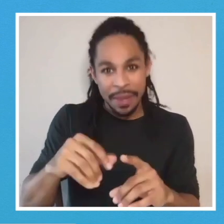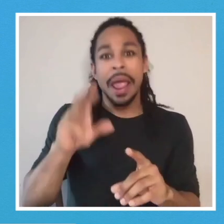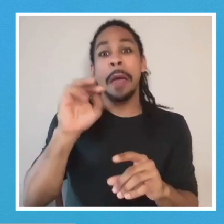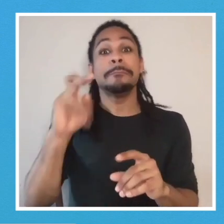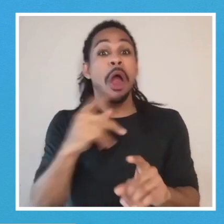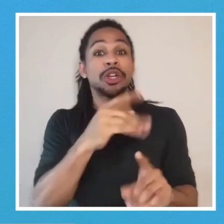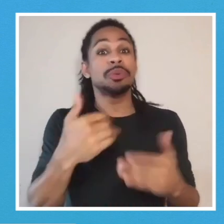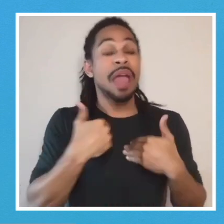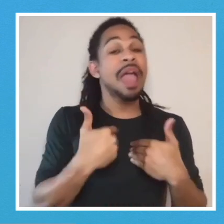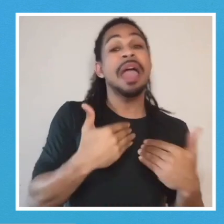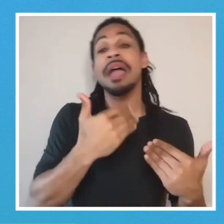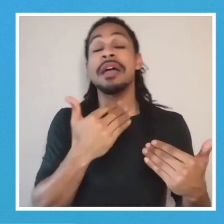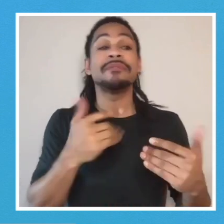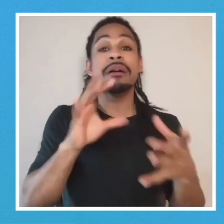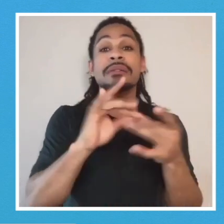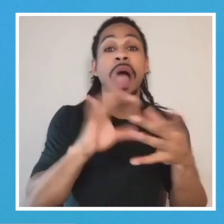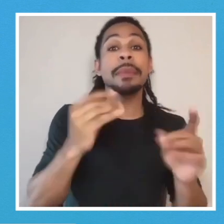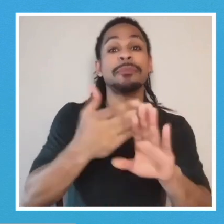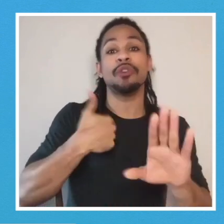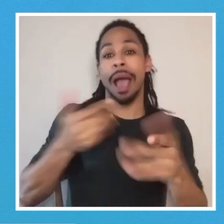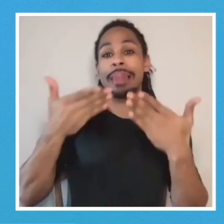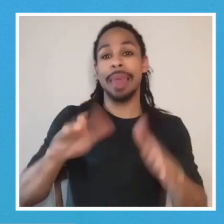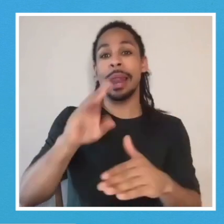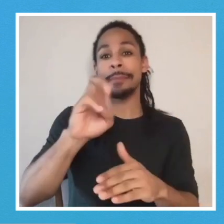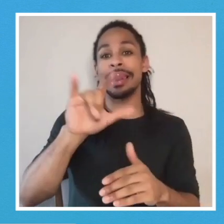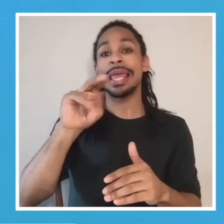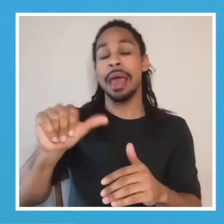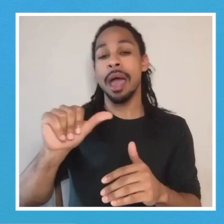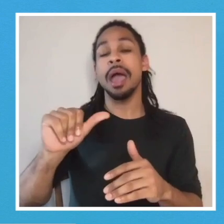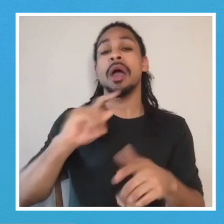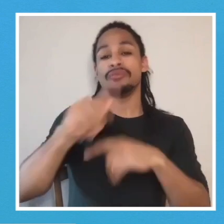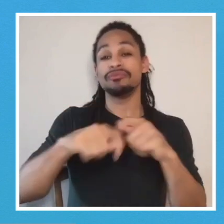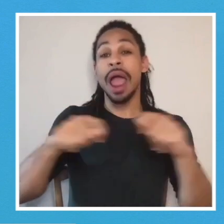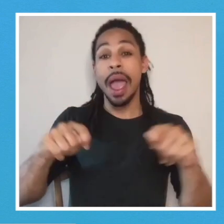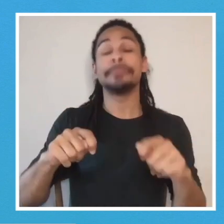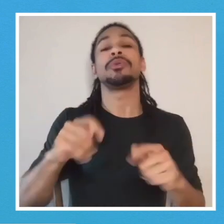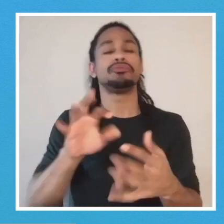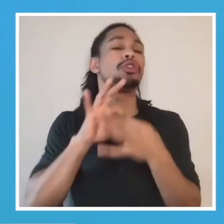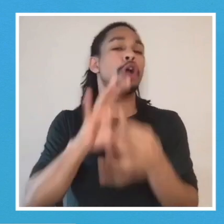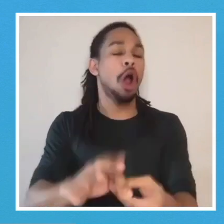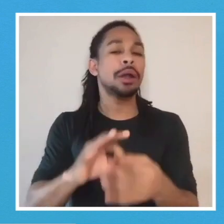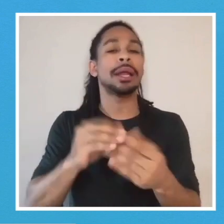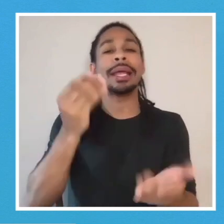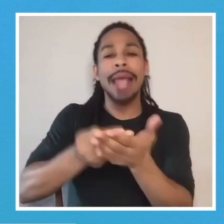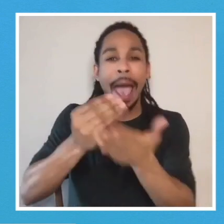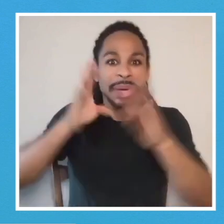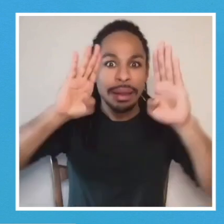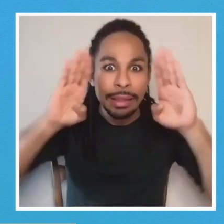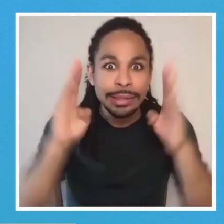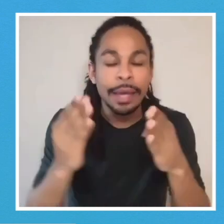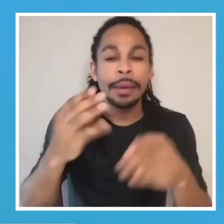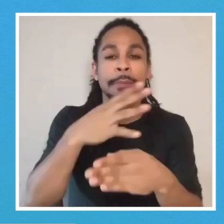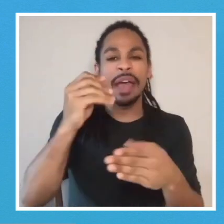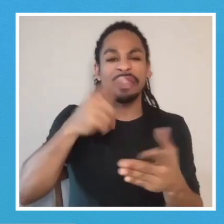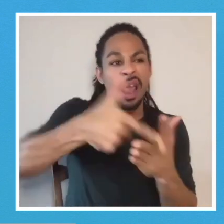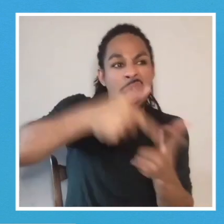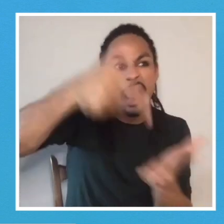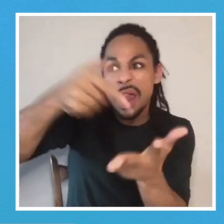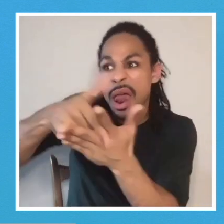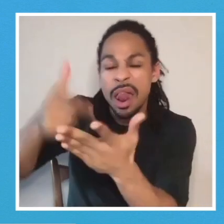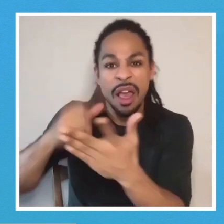kind of in both worlds here before I let Melina close this out, in terms of the world of capitalism and its extractive view versus, you know, what you've